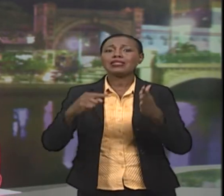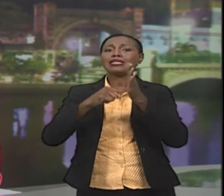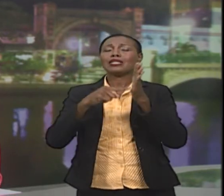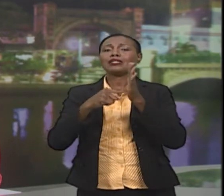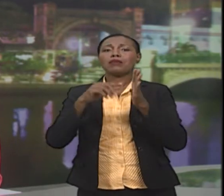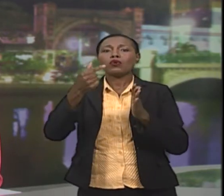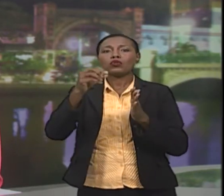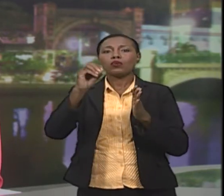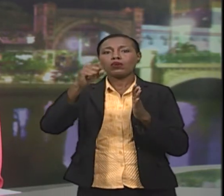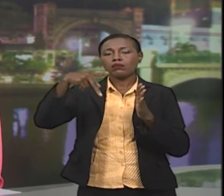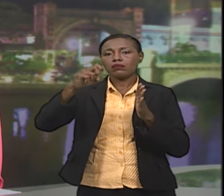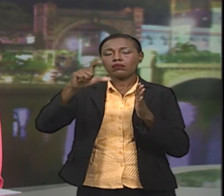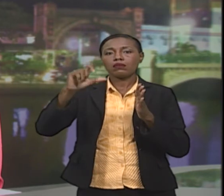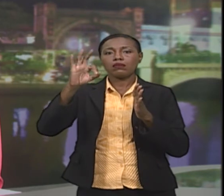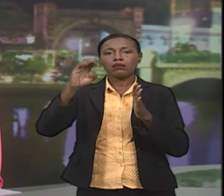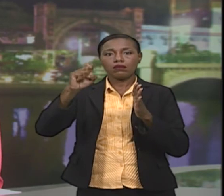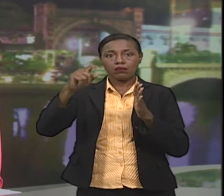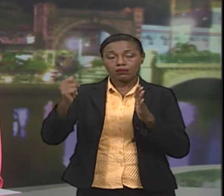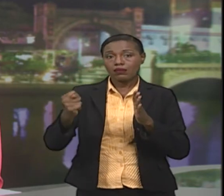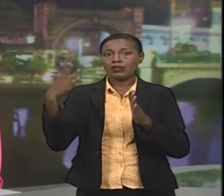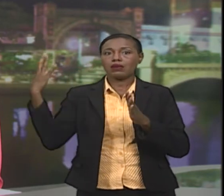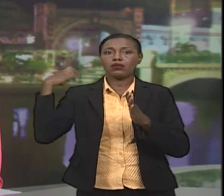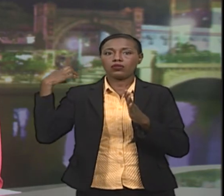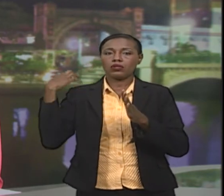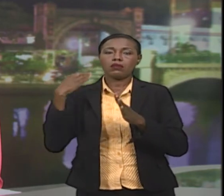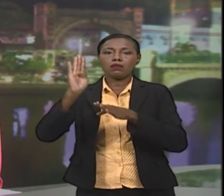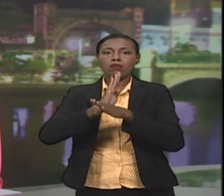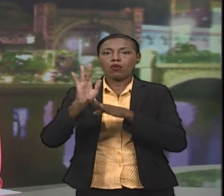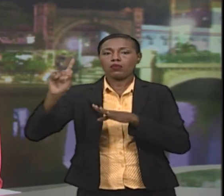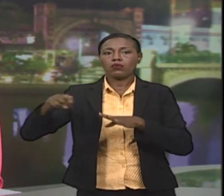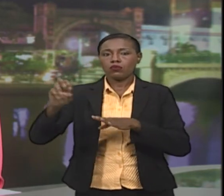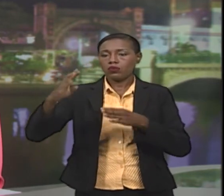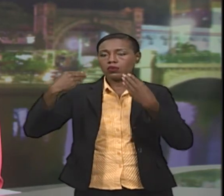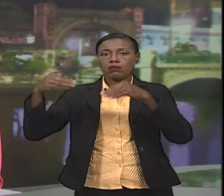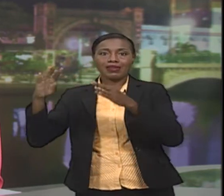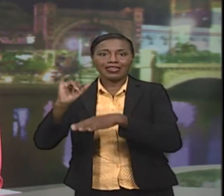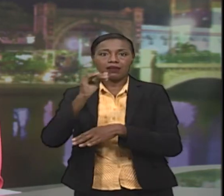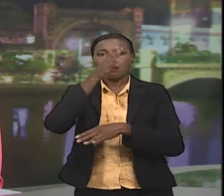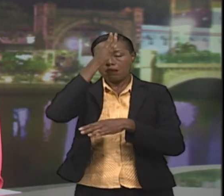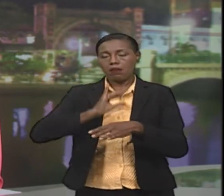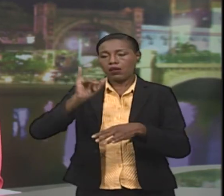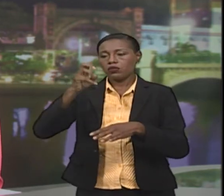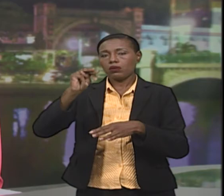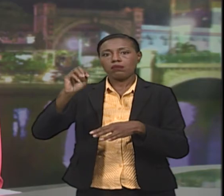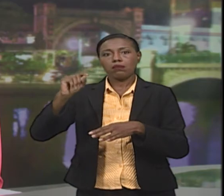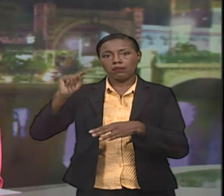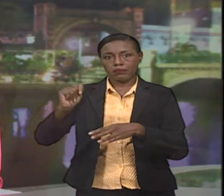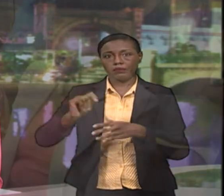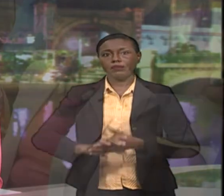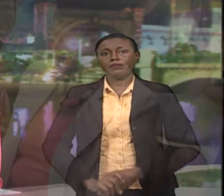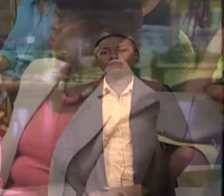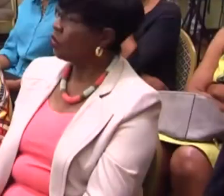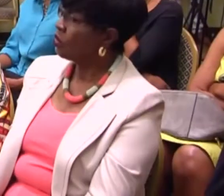them. This is according to Chairman of the Barbados Tourism Marketing Inc., Alvin Jamet. He was speaking during the media launch of